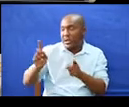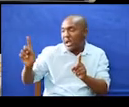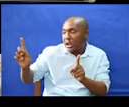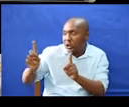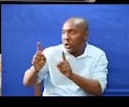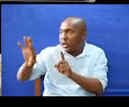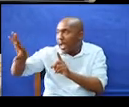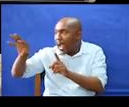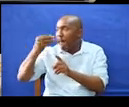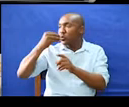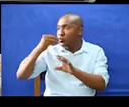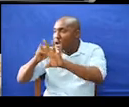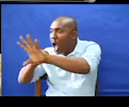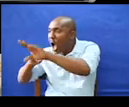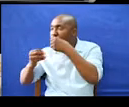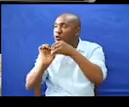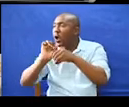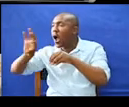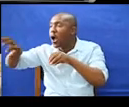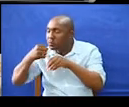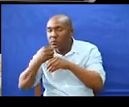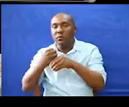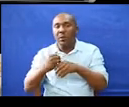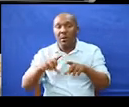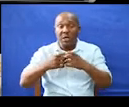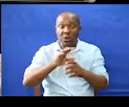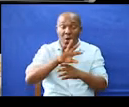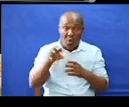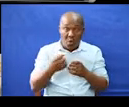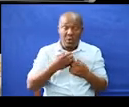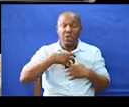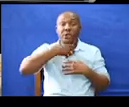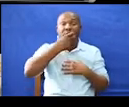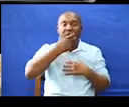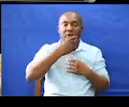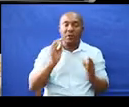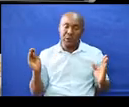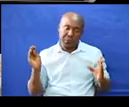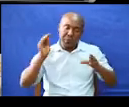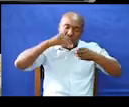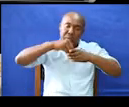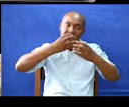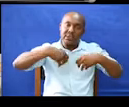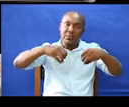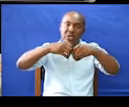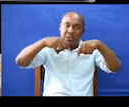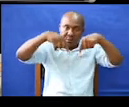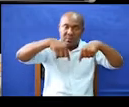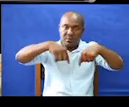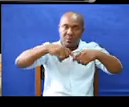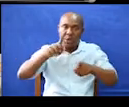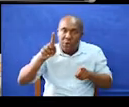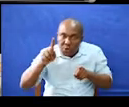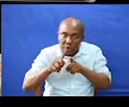all giraffes were subjected to the short shrubs. Now they ate